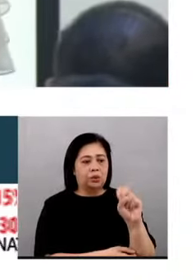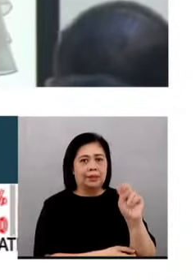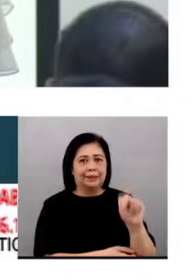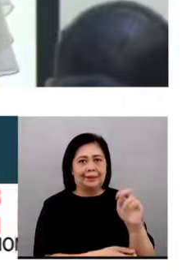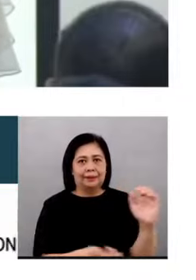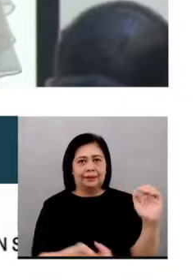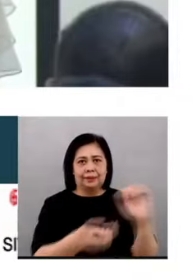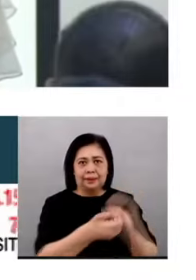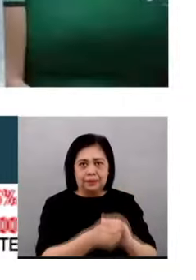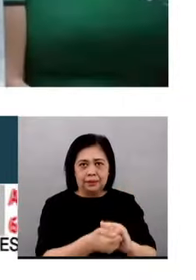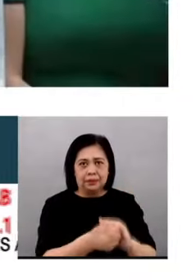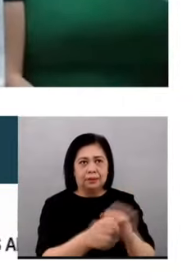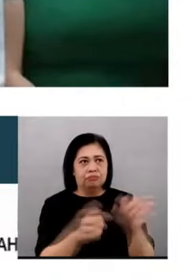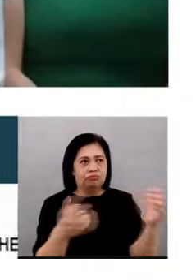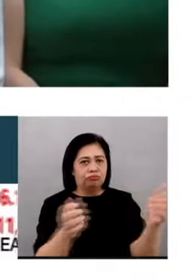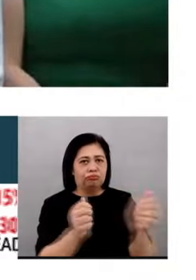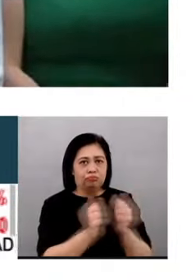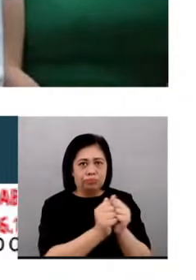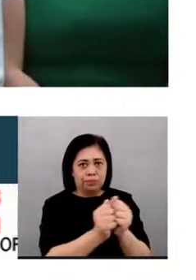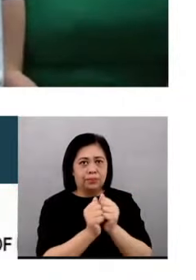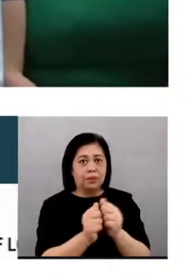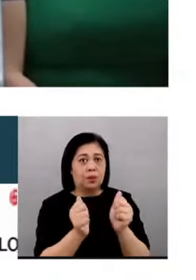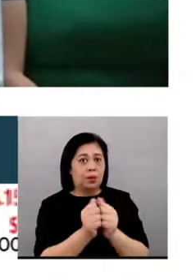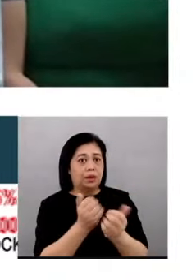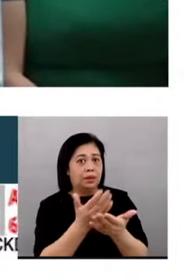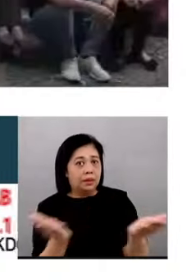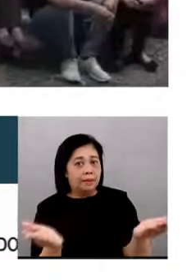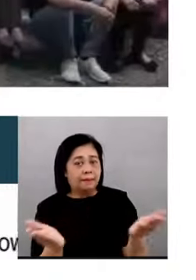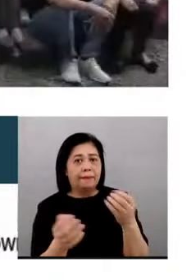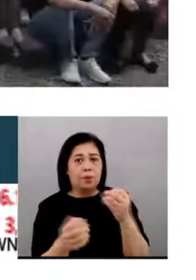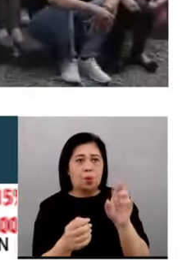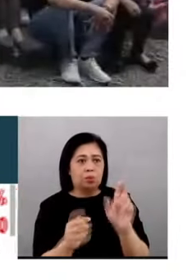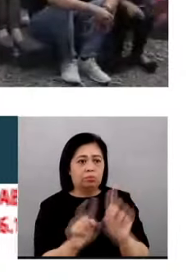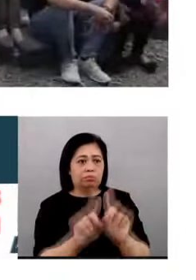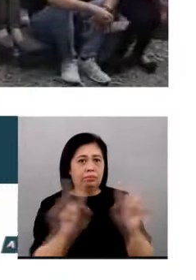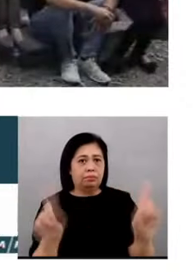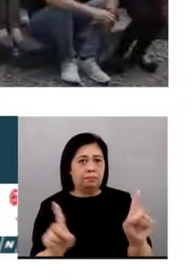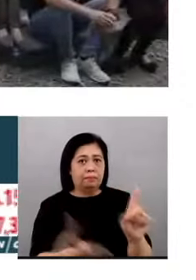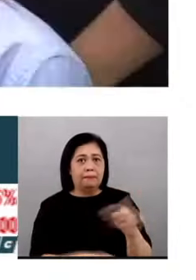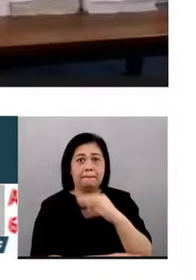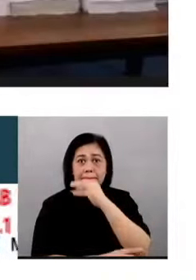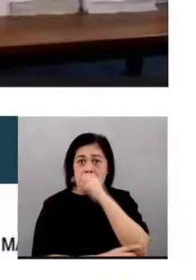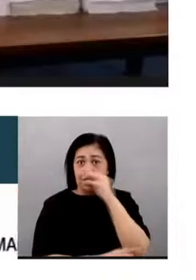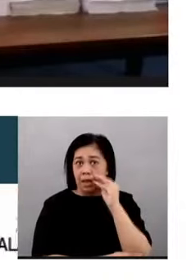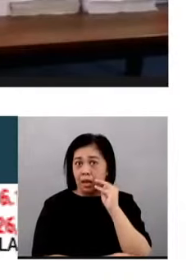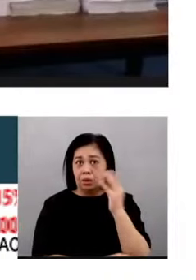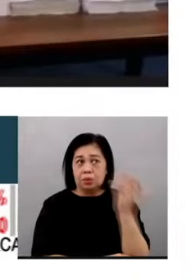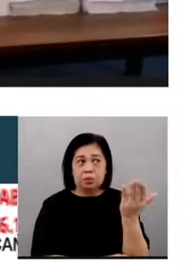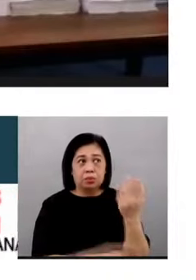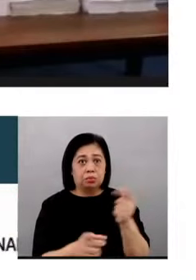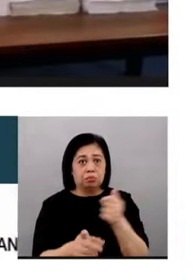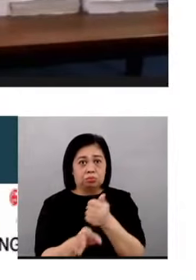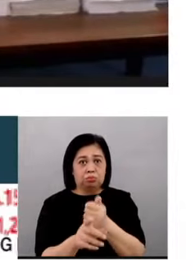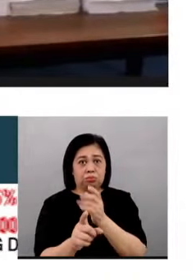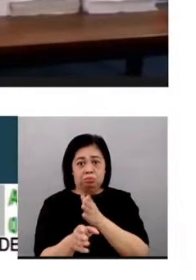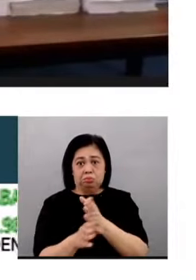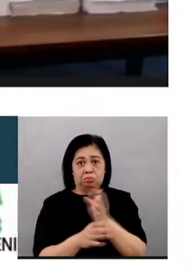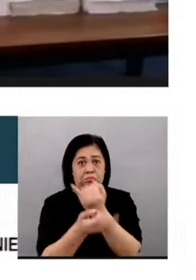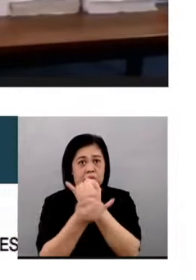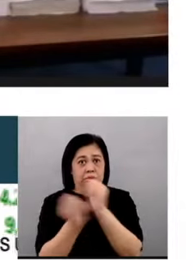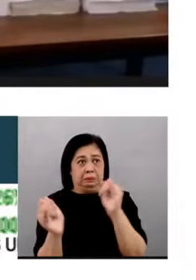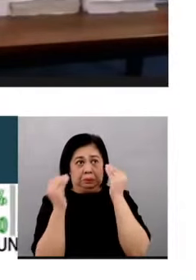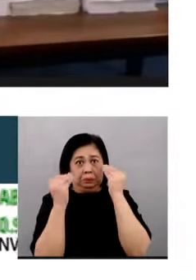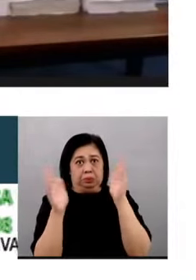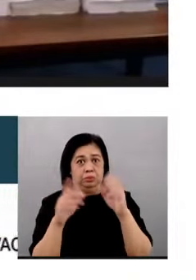as well with them, or go separately. Pacquiao will probably go on his own. I don't know if he will move